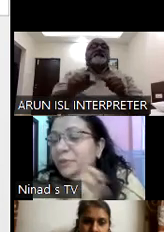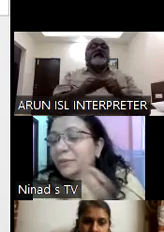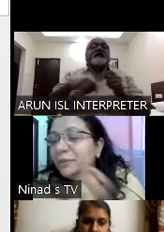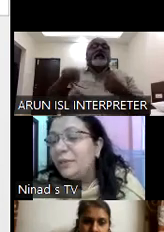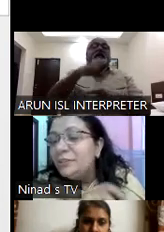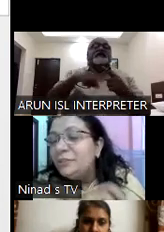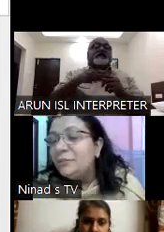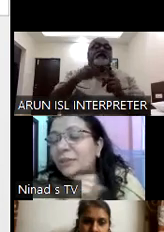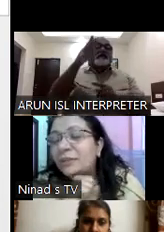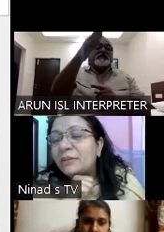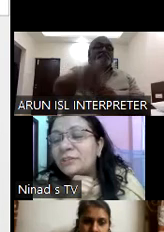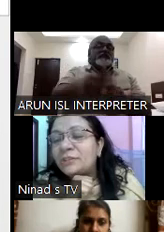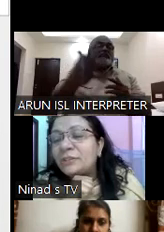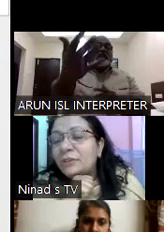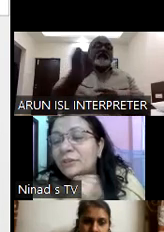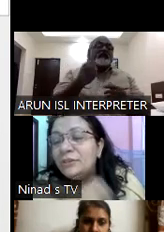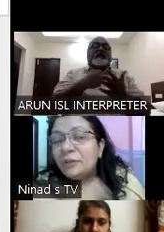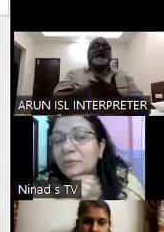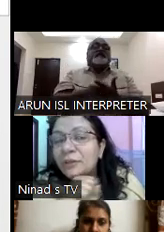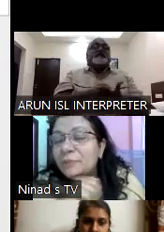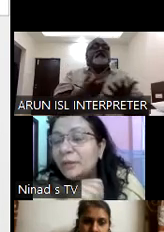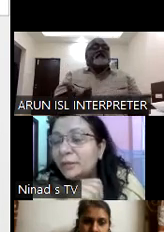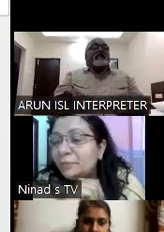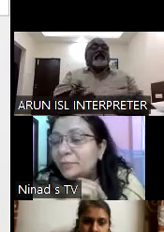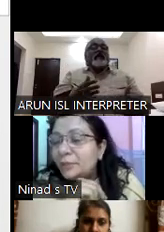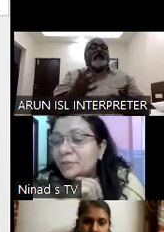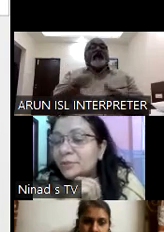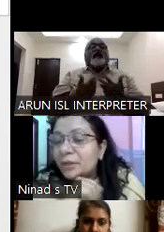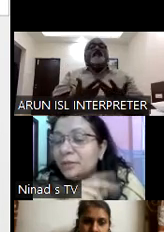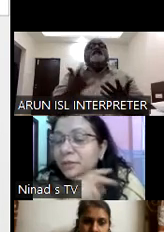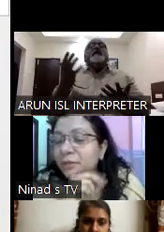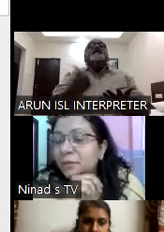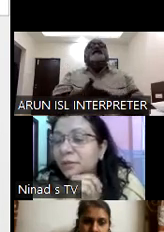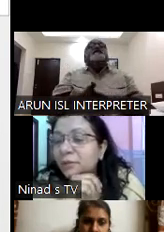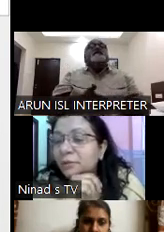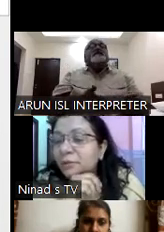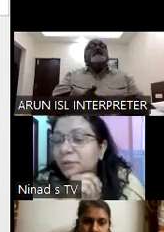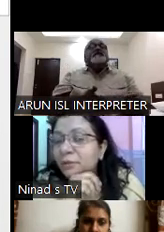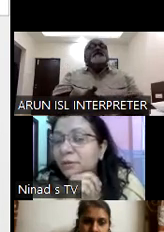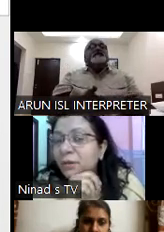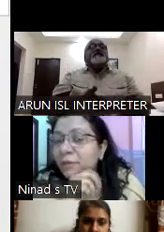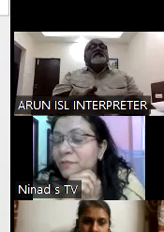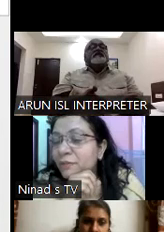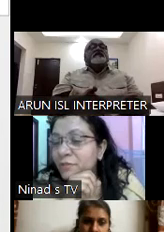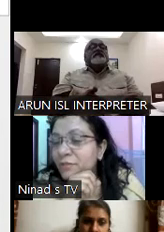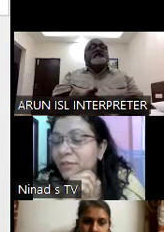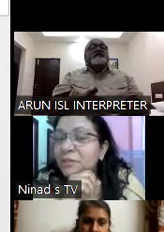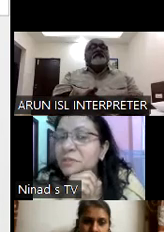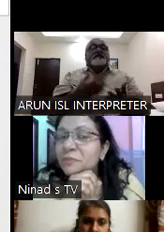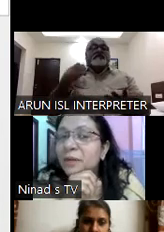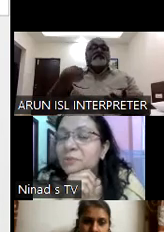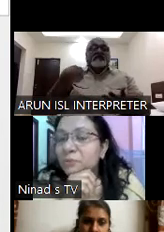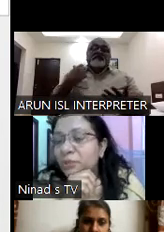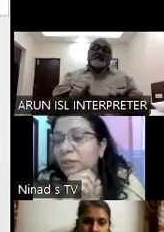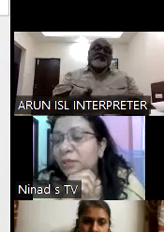come to that location to get that ration. So how do you expect them to get, all kinds of services? And that